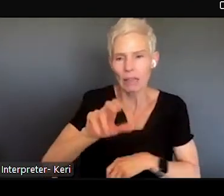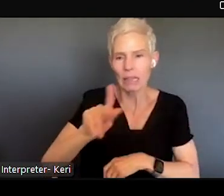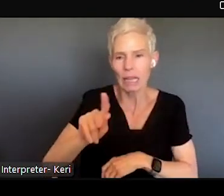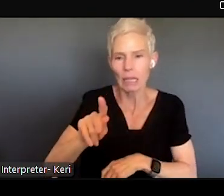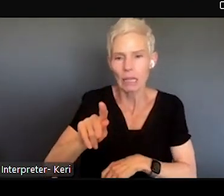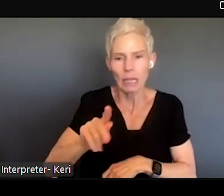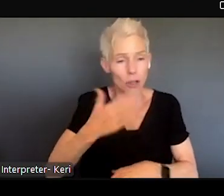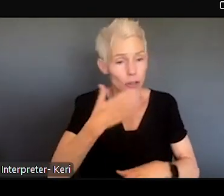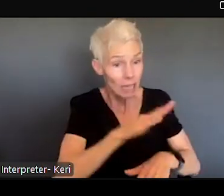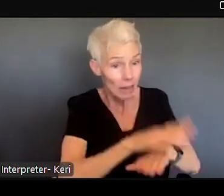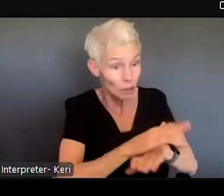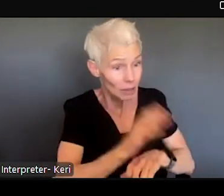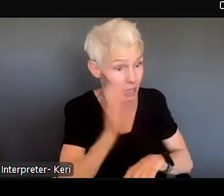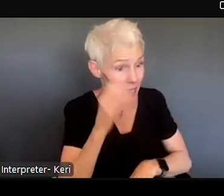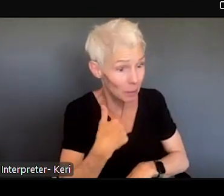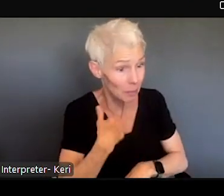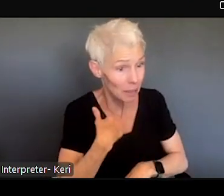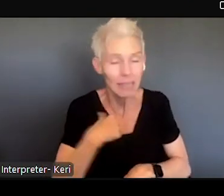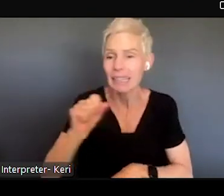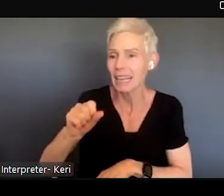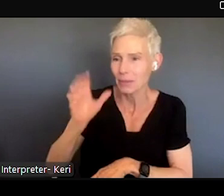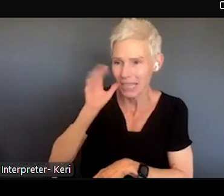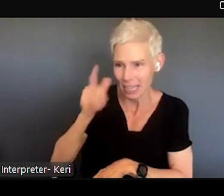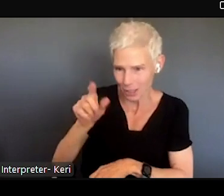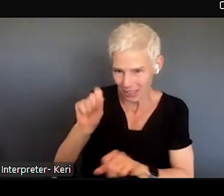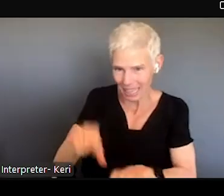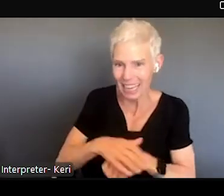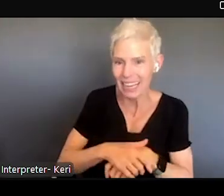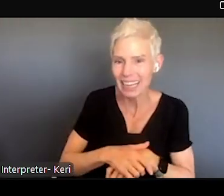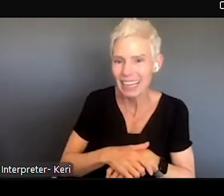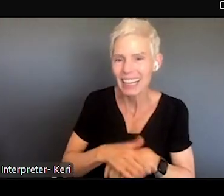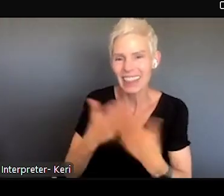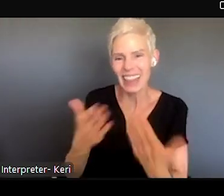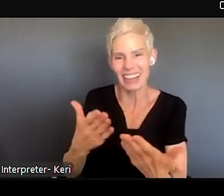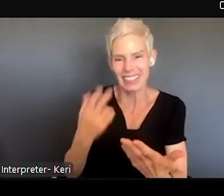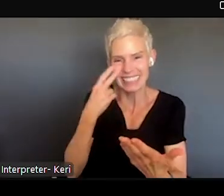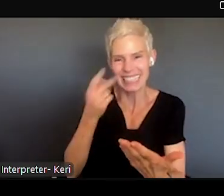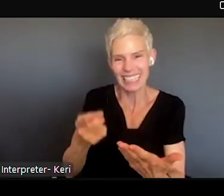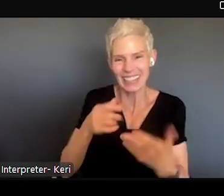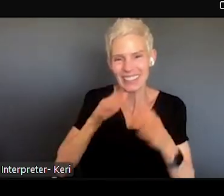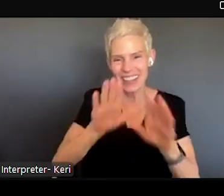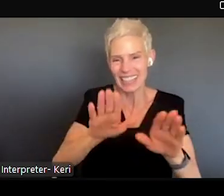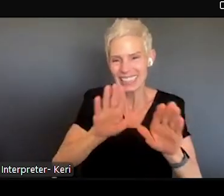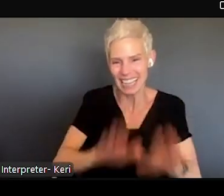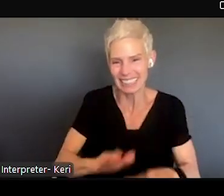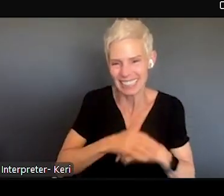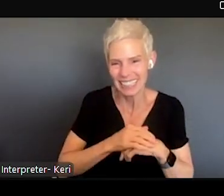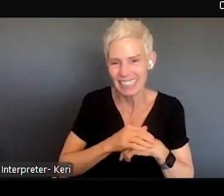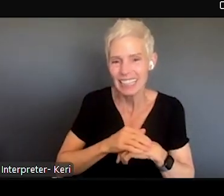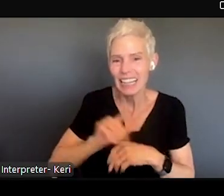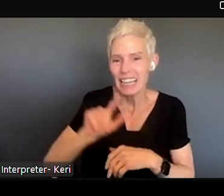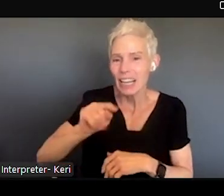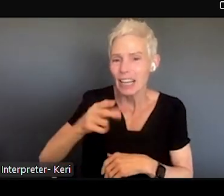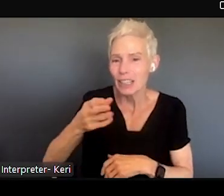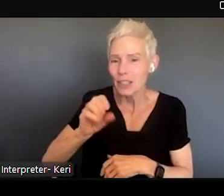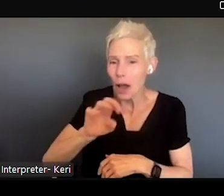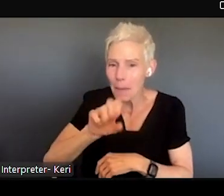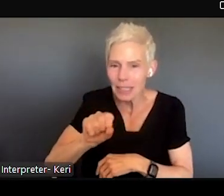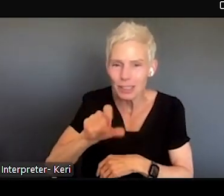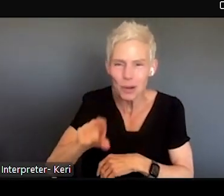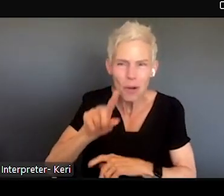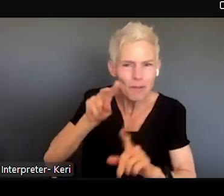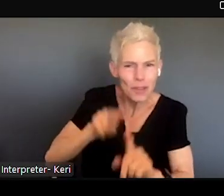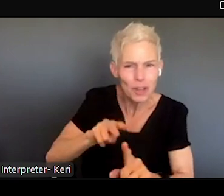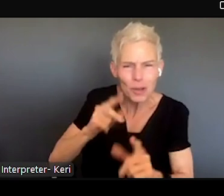good afternoon. Can you hear me? yes. All right. There you are. Fantastic. Thomas, what do you think? What are your